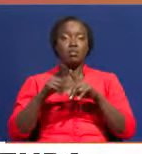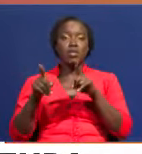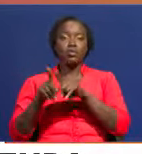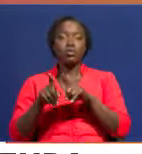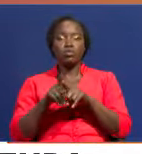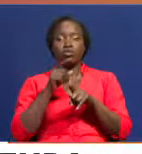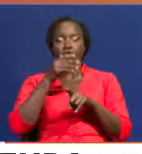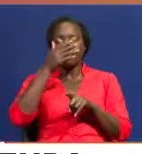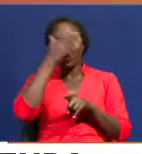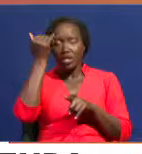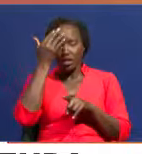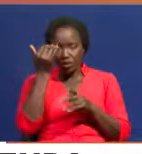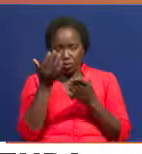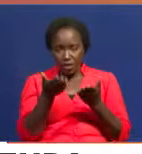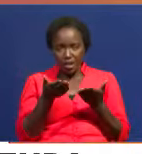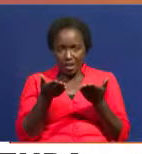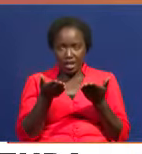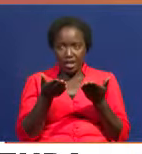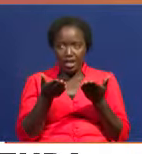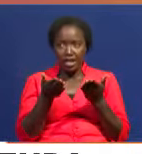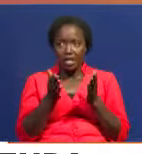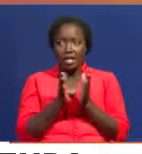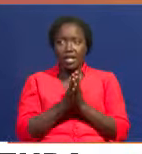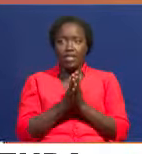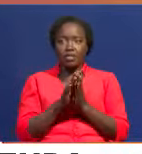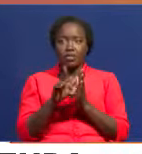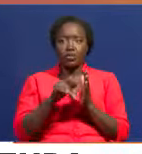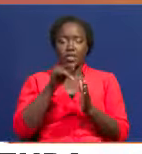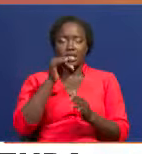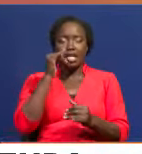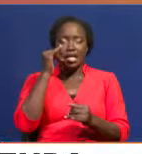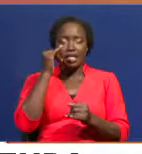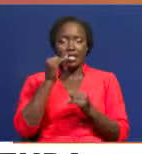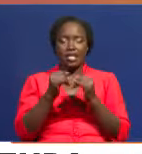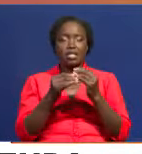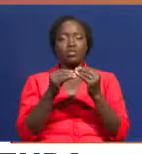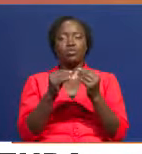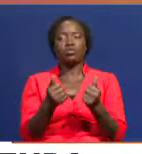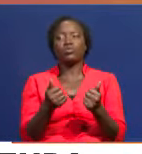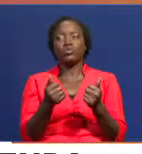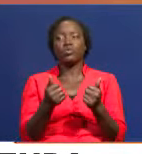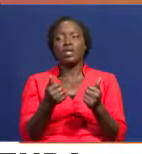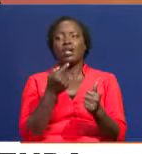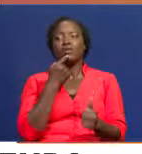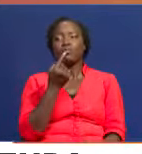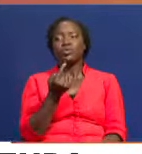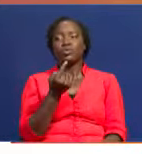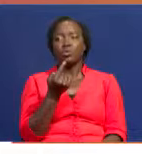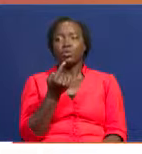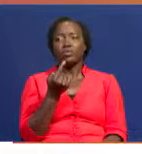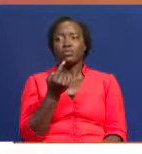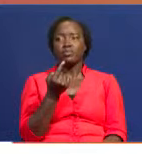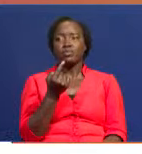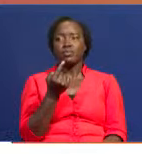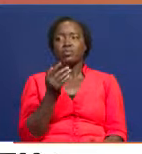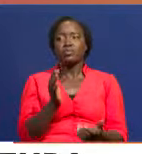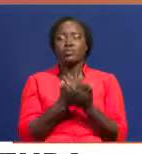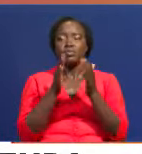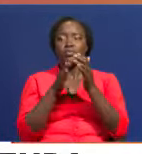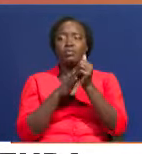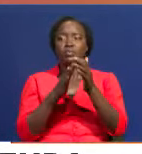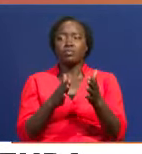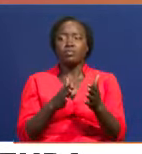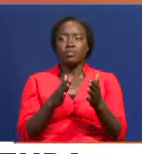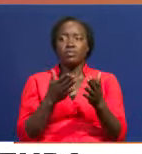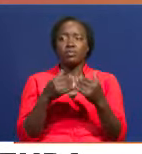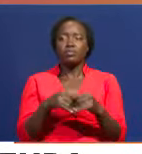not forget why we are here, and also we need an end goal to all this that we are doing. I'm sure there are some leaders somewhere